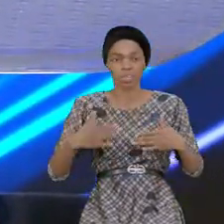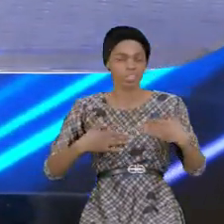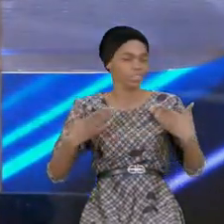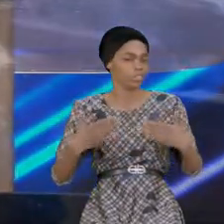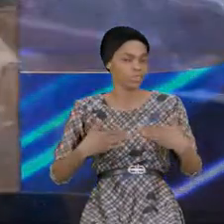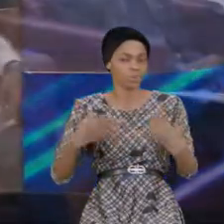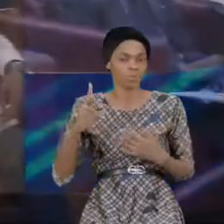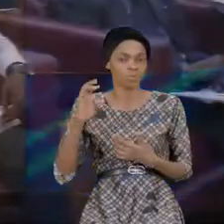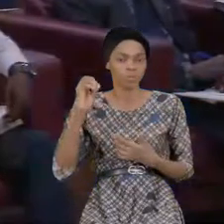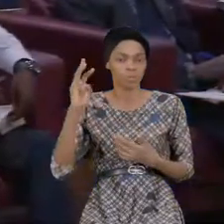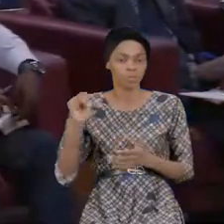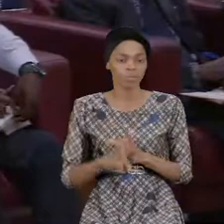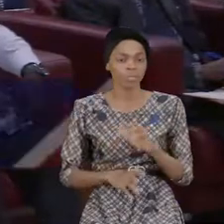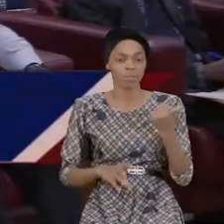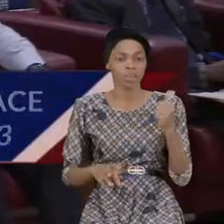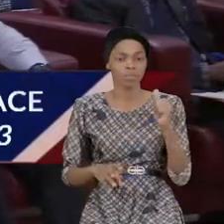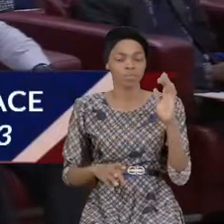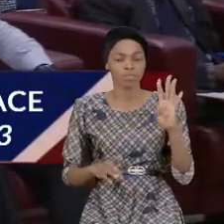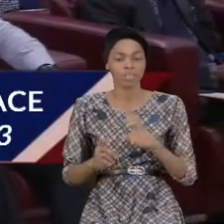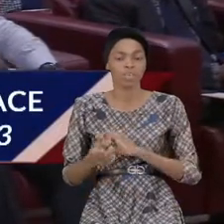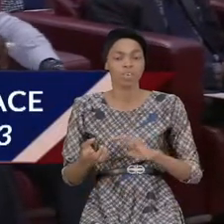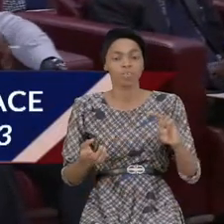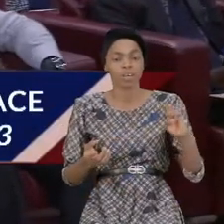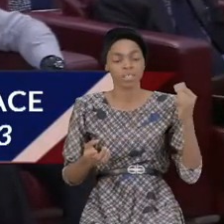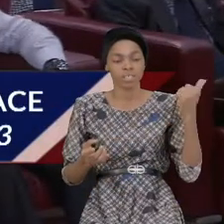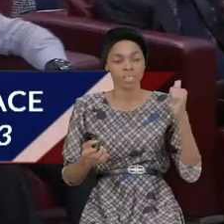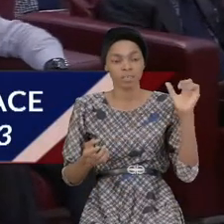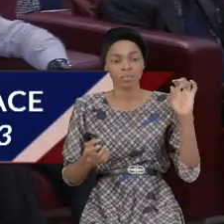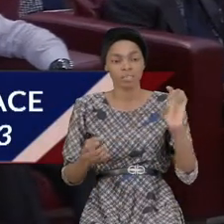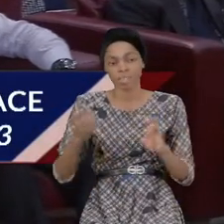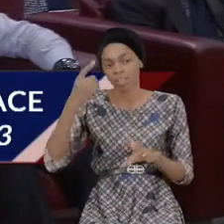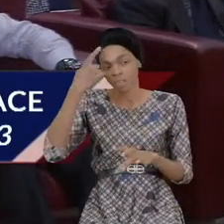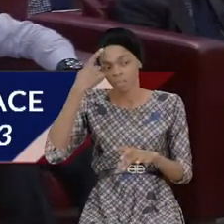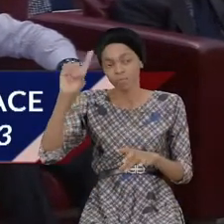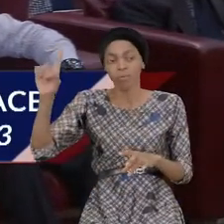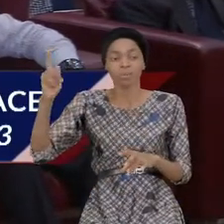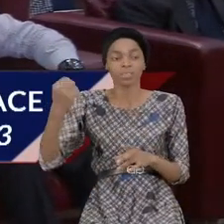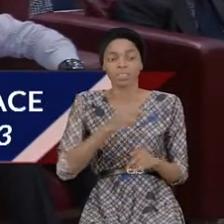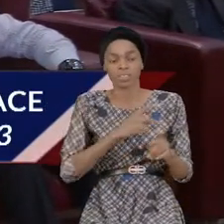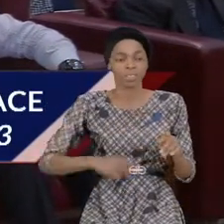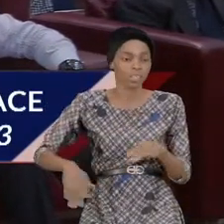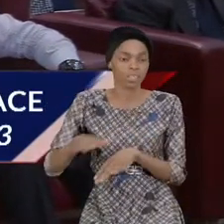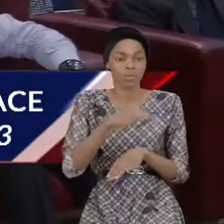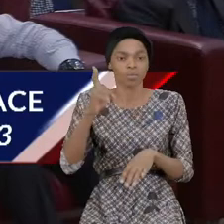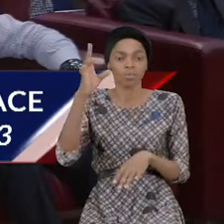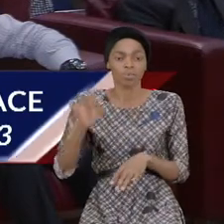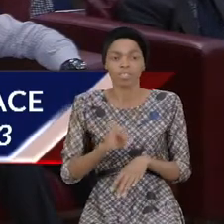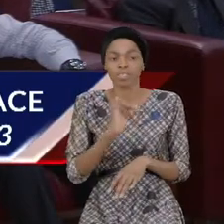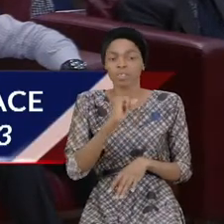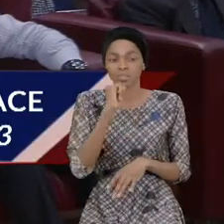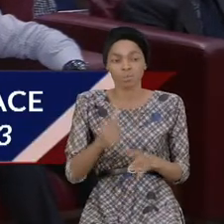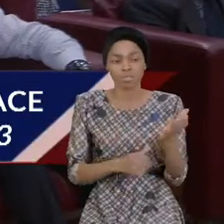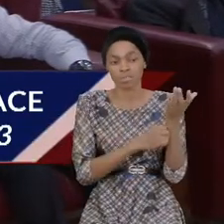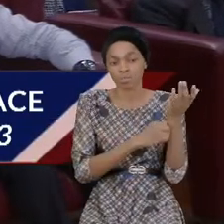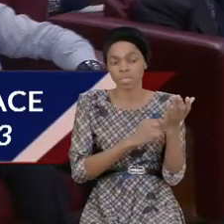chapter 14. I'm reading from verse 17. "For the kingdom of God is not meat and drink."